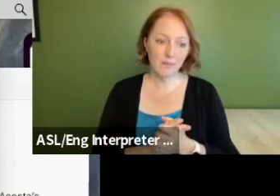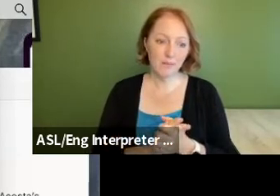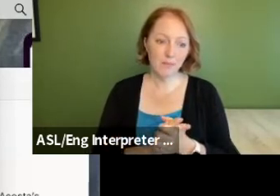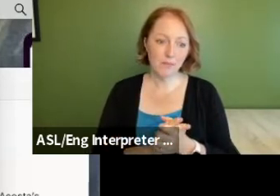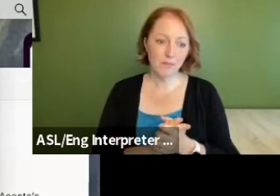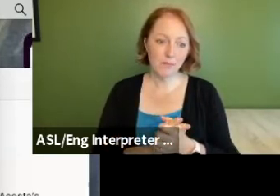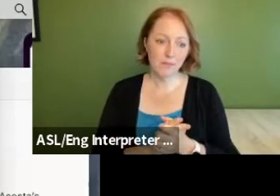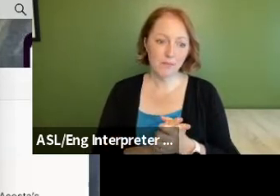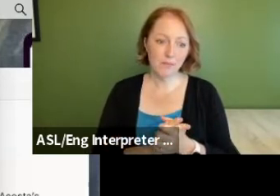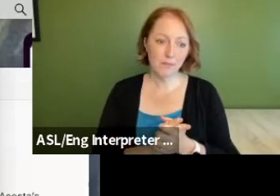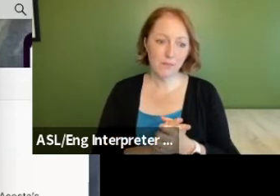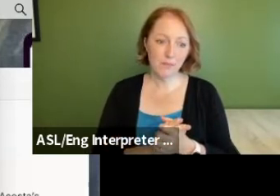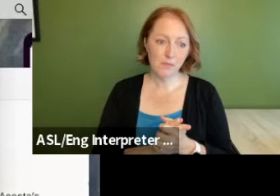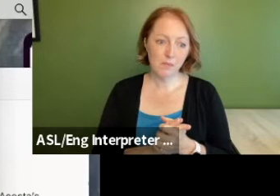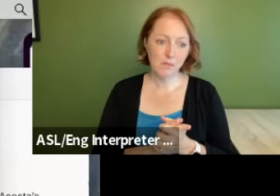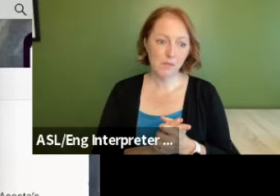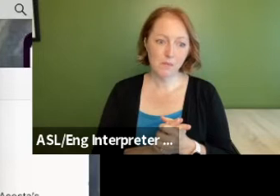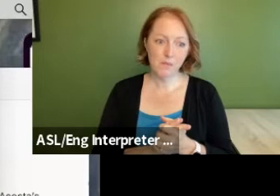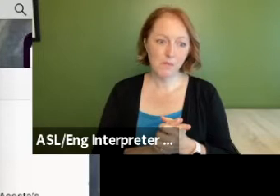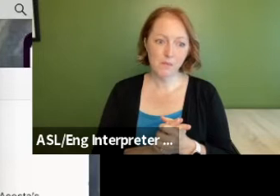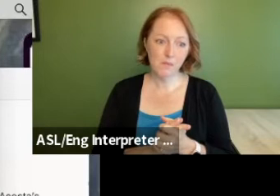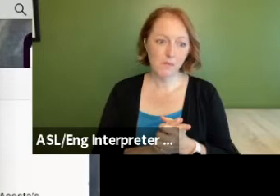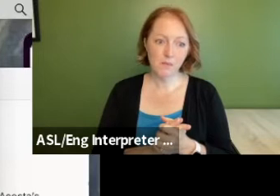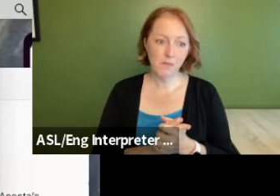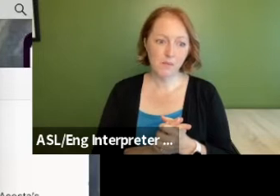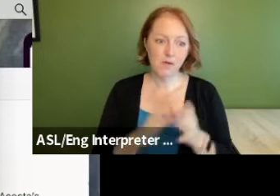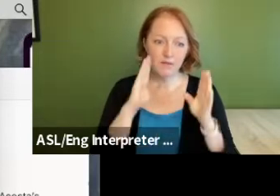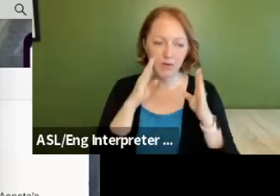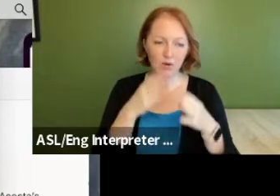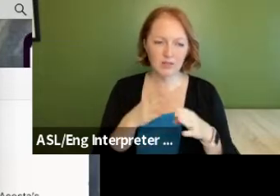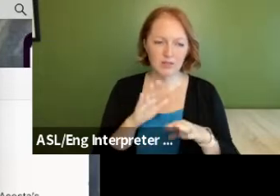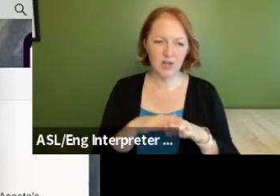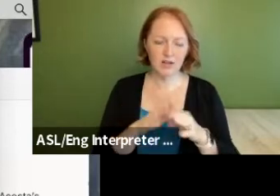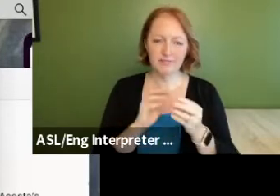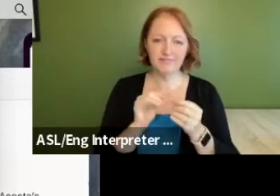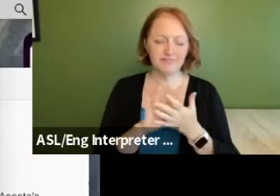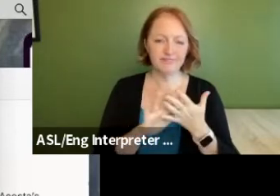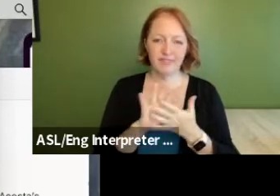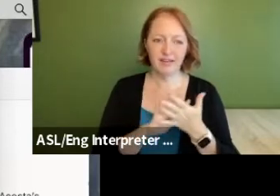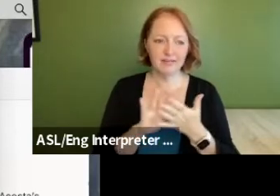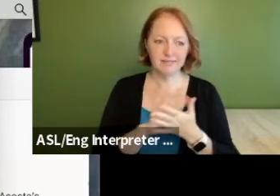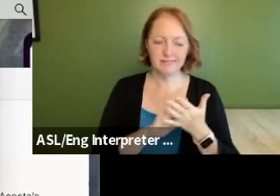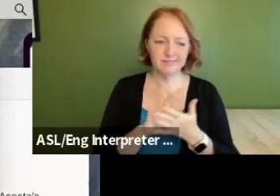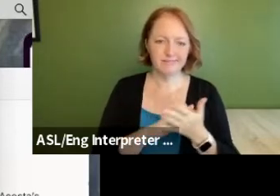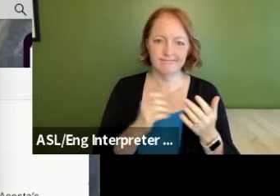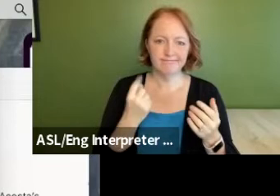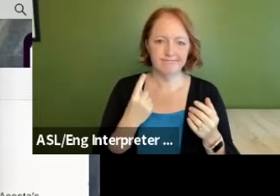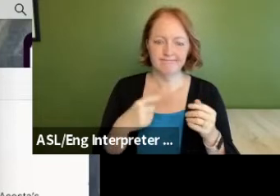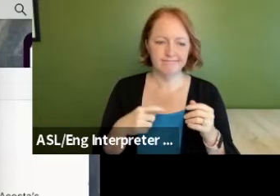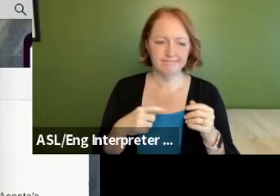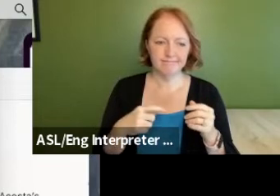So I heard a lot of amazing thoughts. So let's focus on this first one right here. How will never be silent? What is an